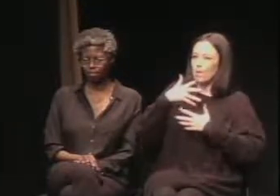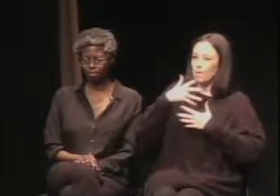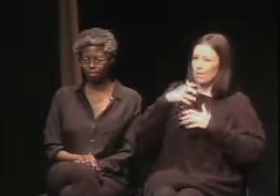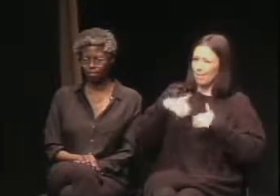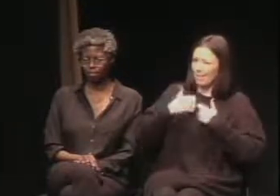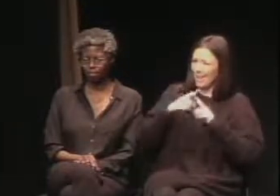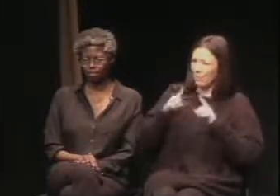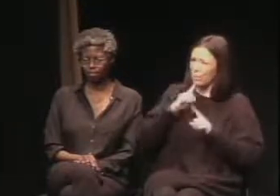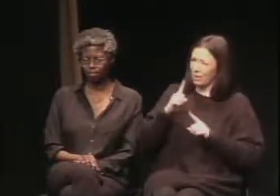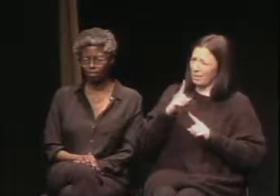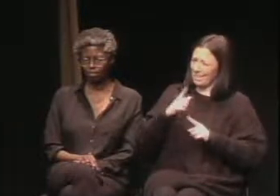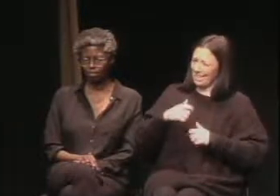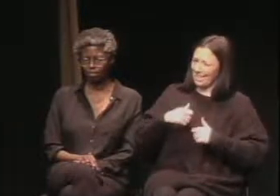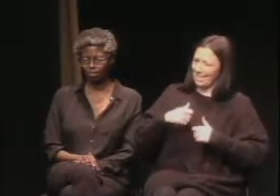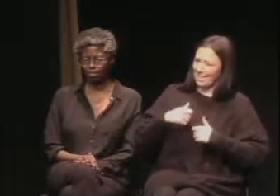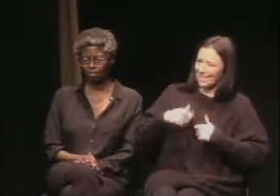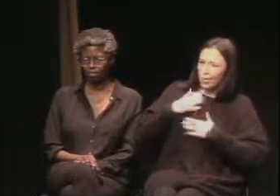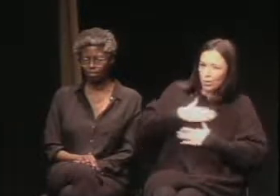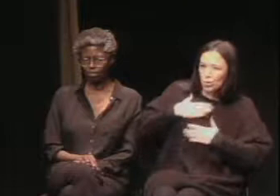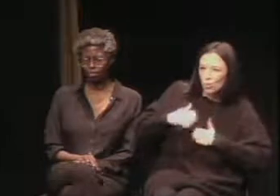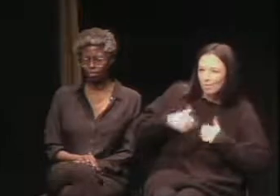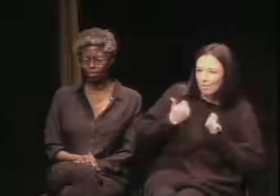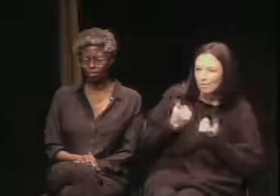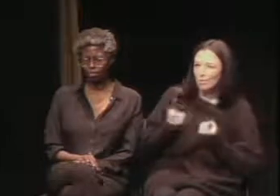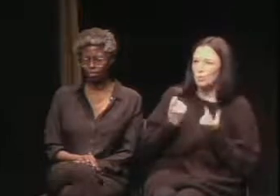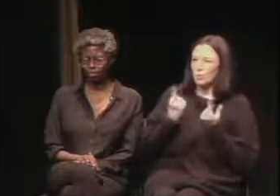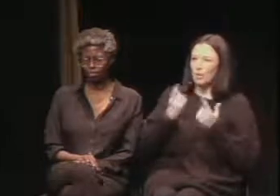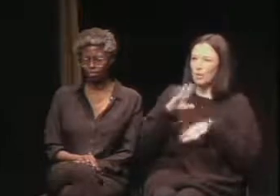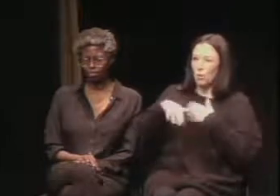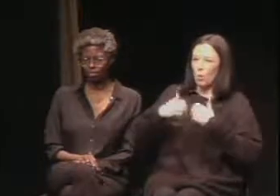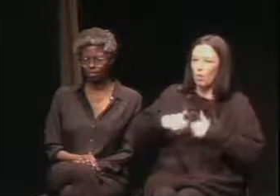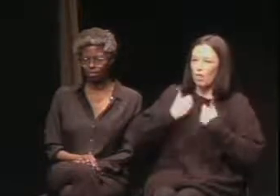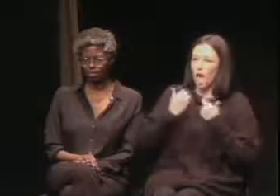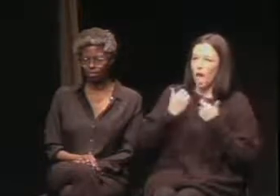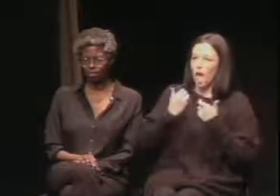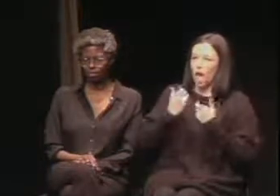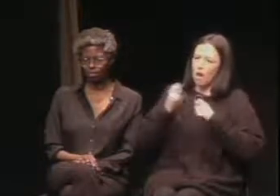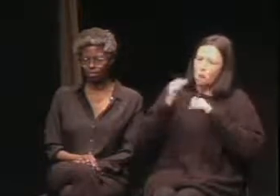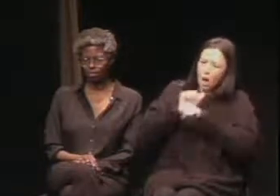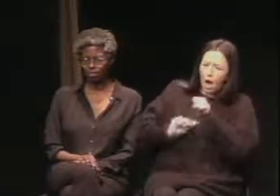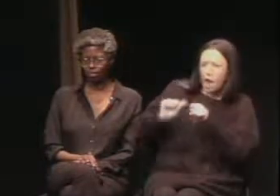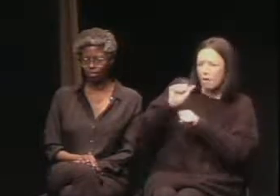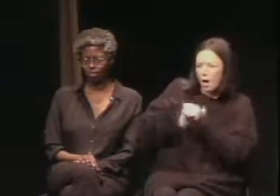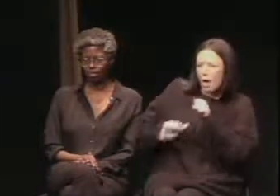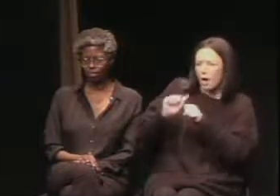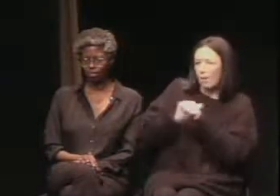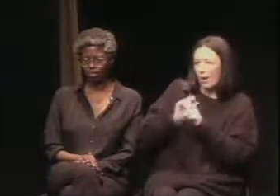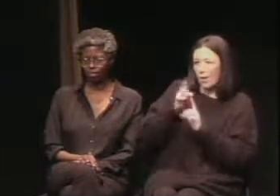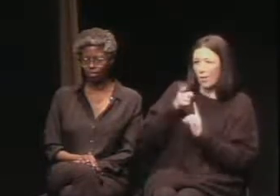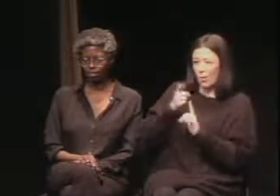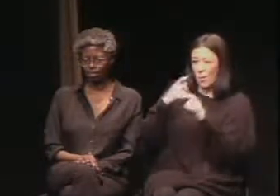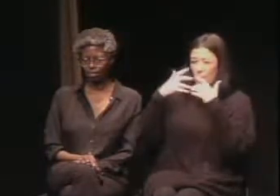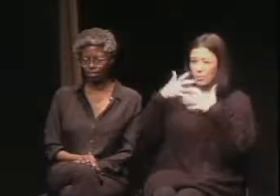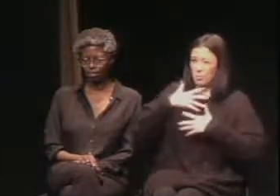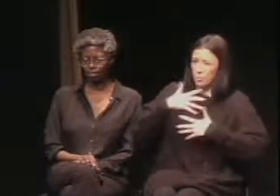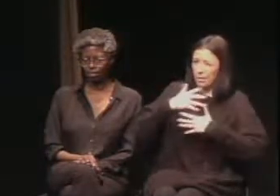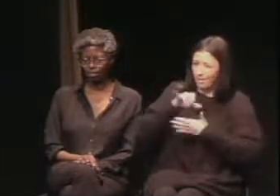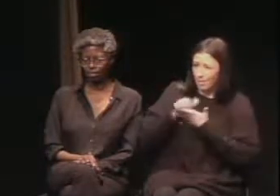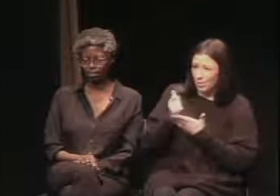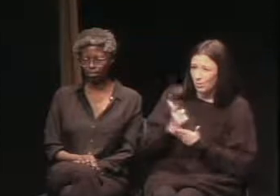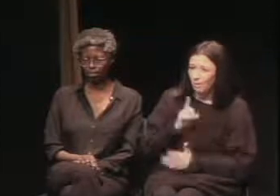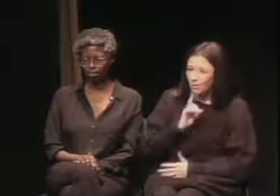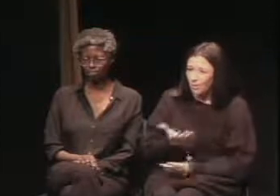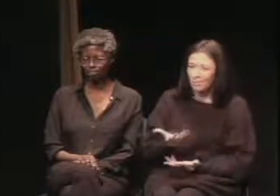you want? Right. Do you really want to spend your life expending this kind of energy just to breathe? Right. Trying to break. Right.